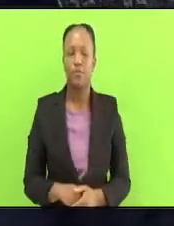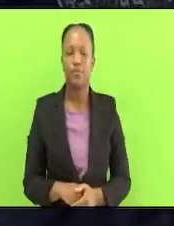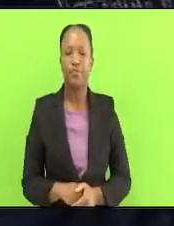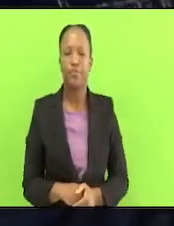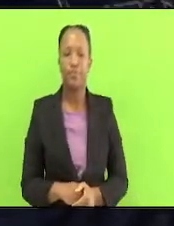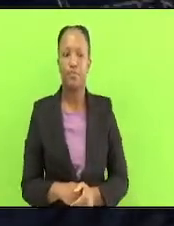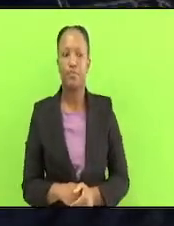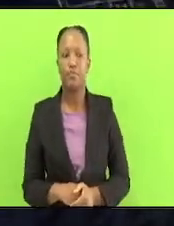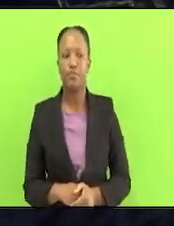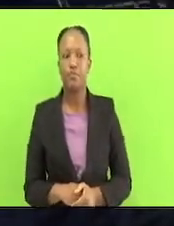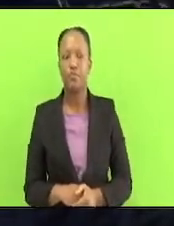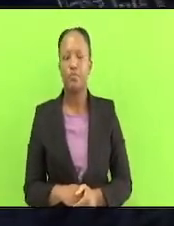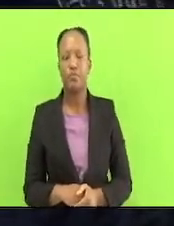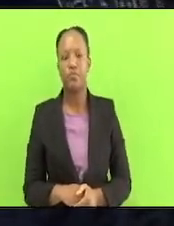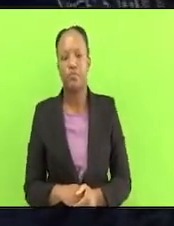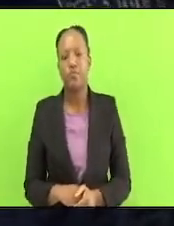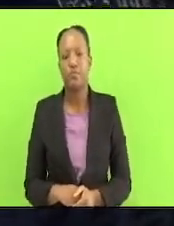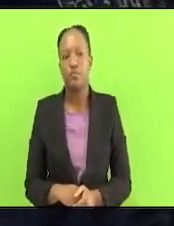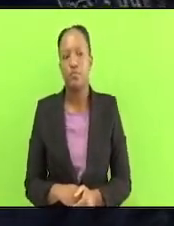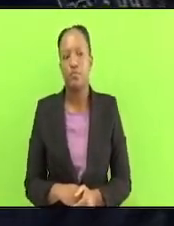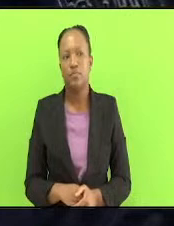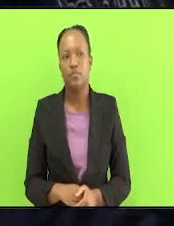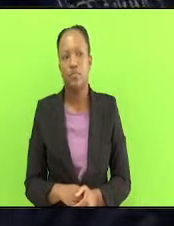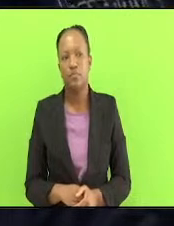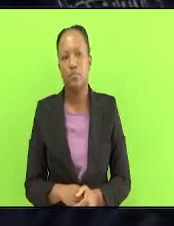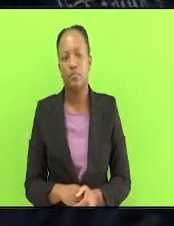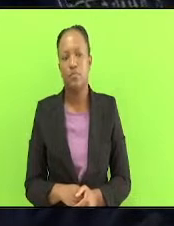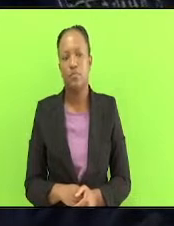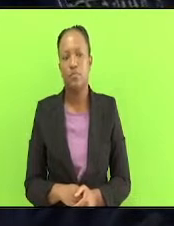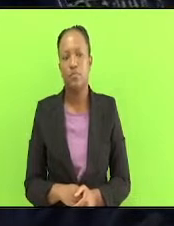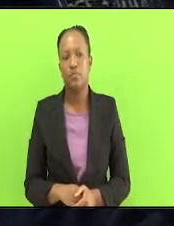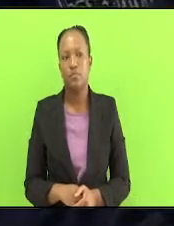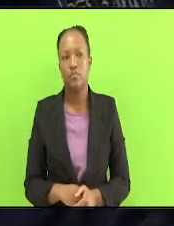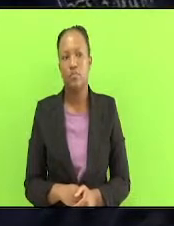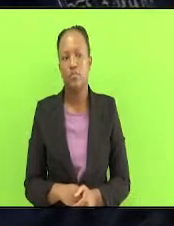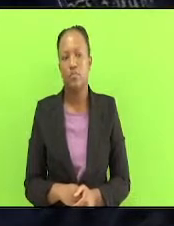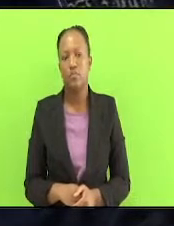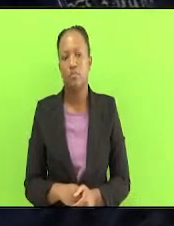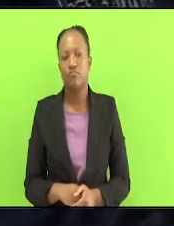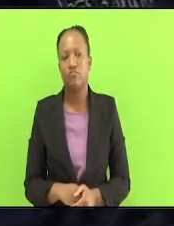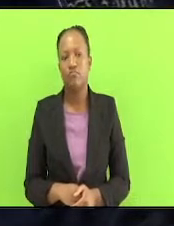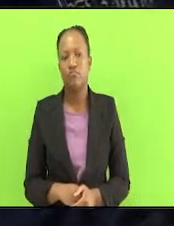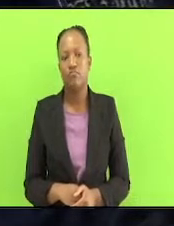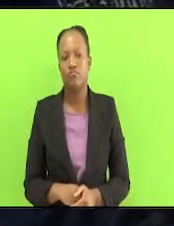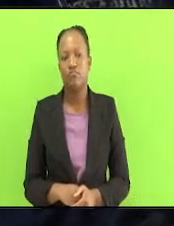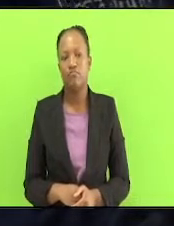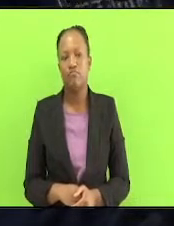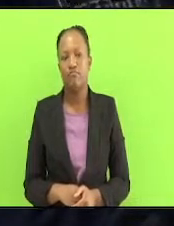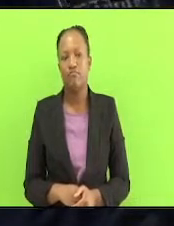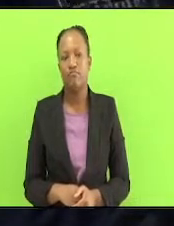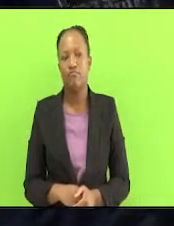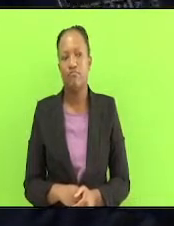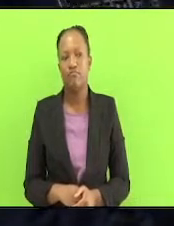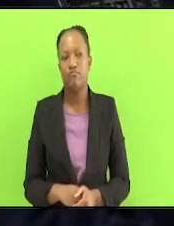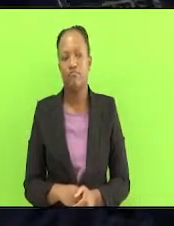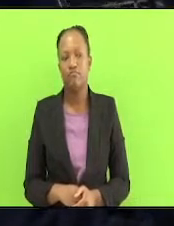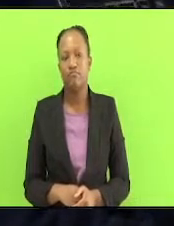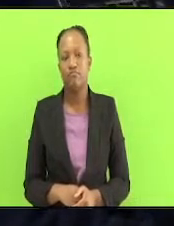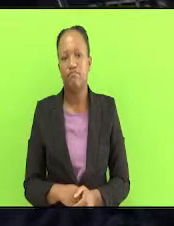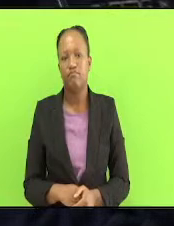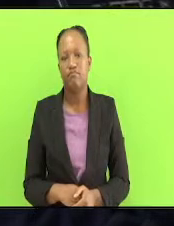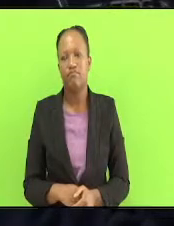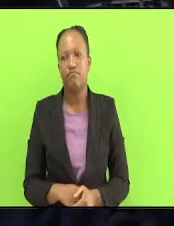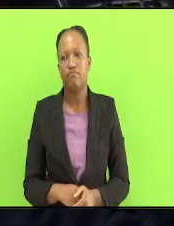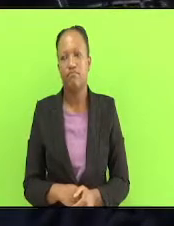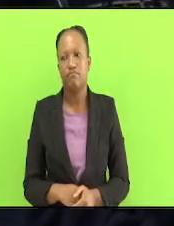to actually burn some clothes and some shoes, and by so doing polluting the air